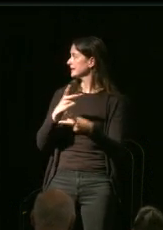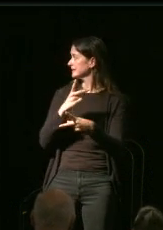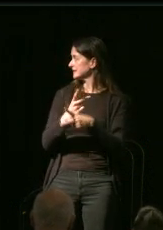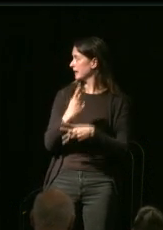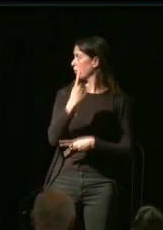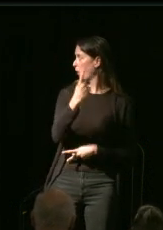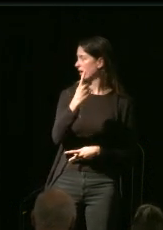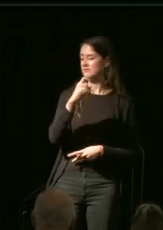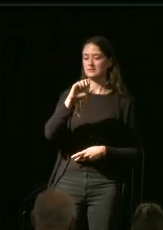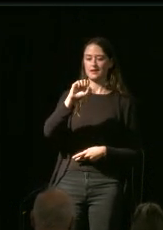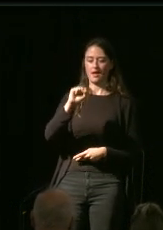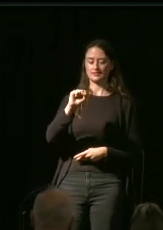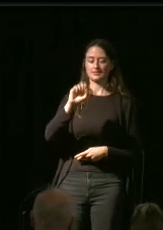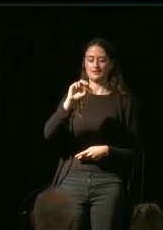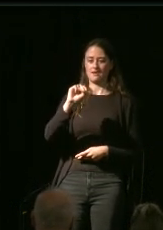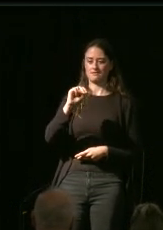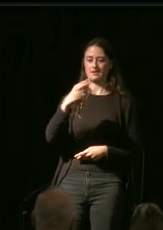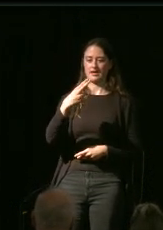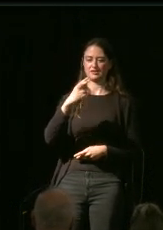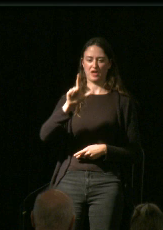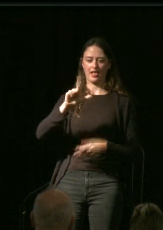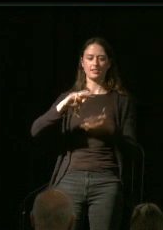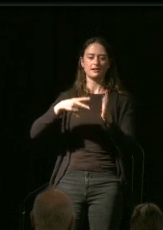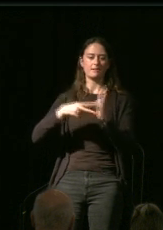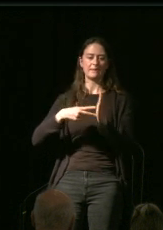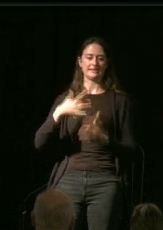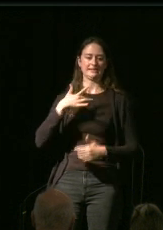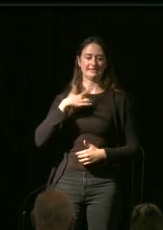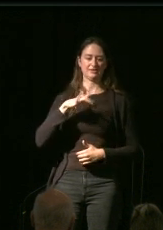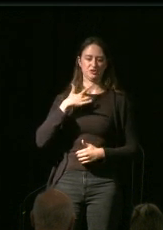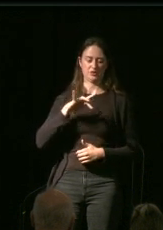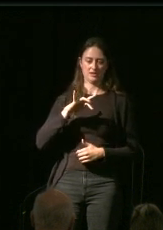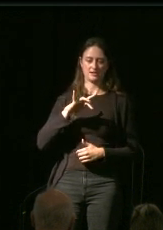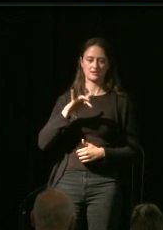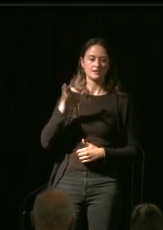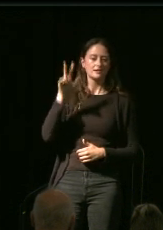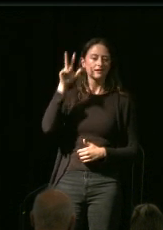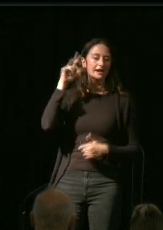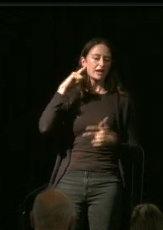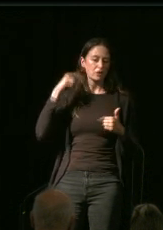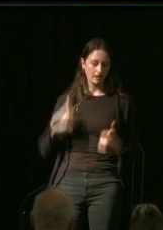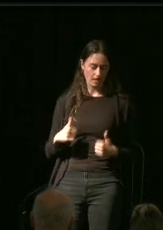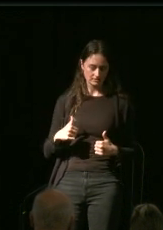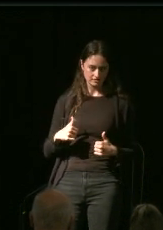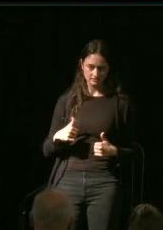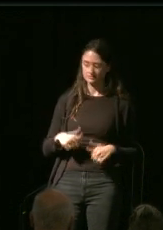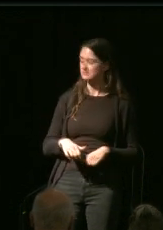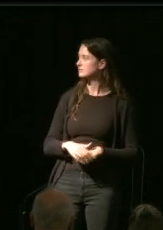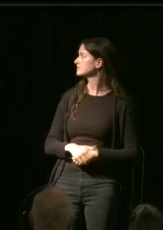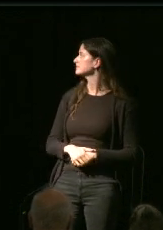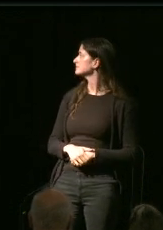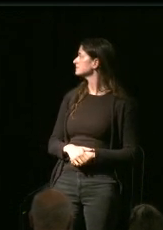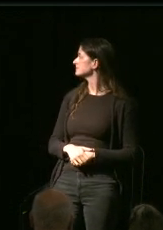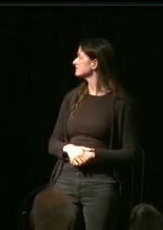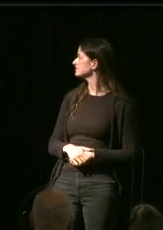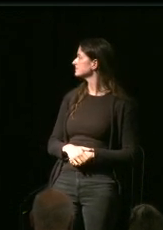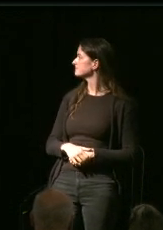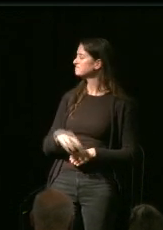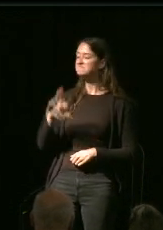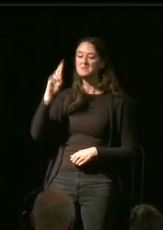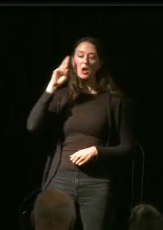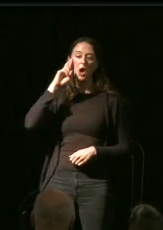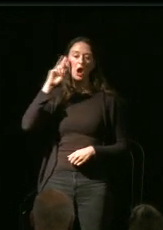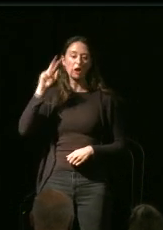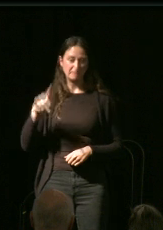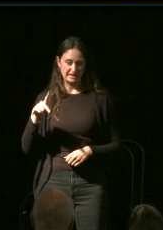SNHL. And retinitis pigmentosa, or RP, is the eye part of Usher syndrome. Some people have RP and